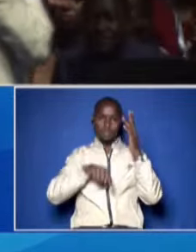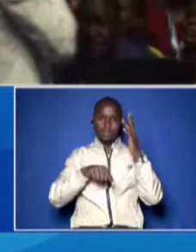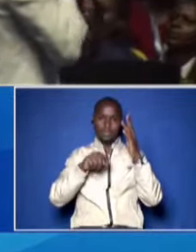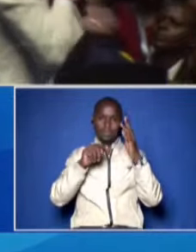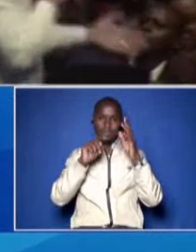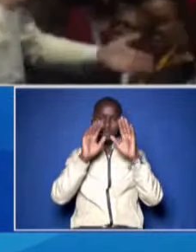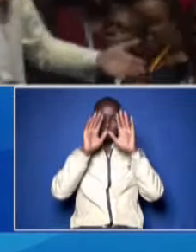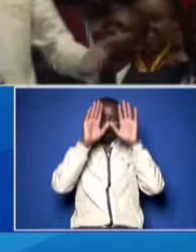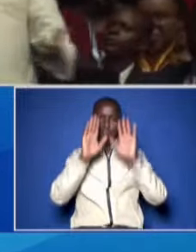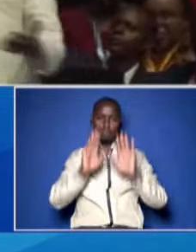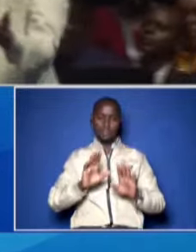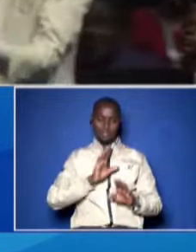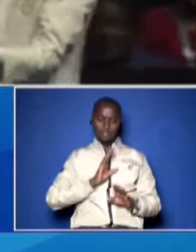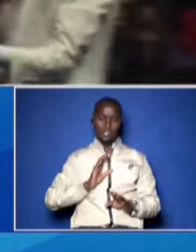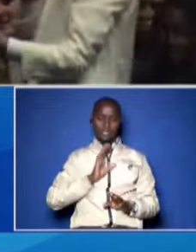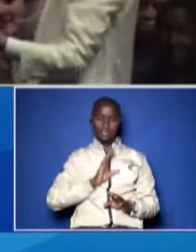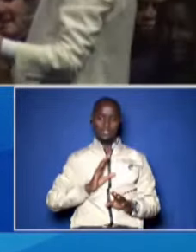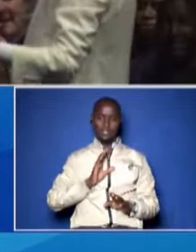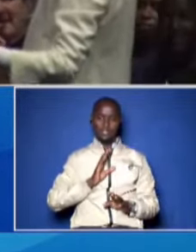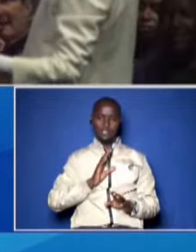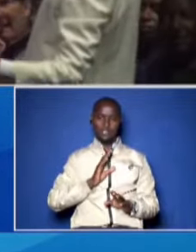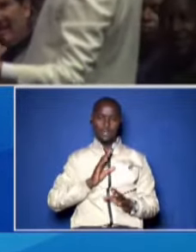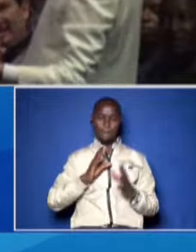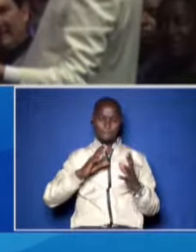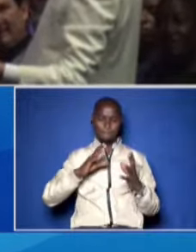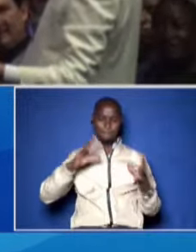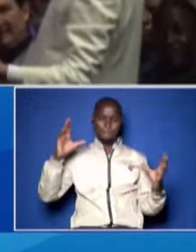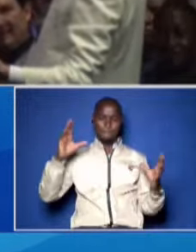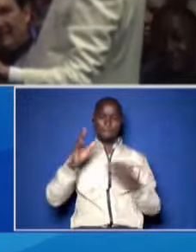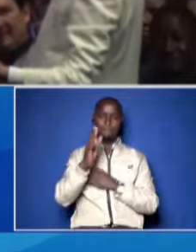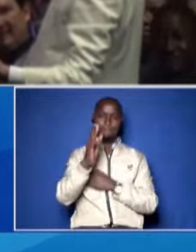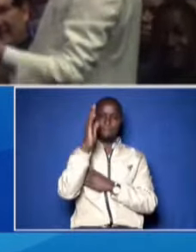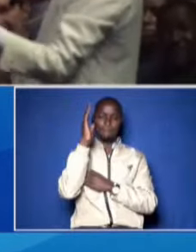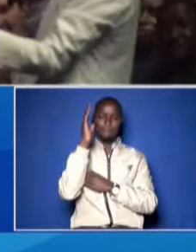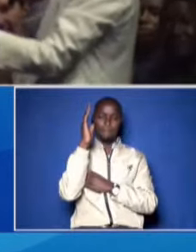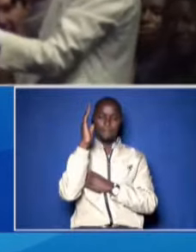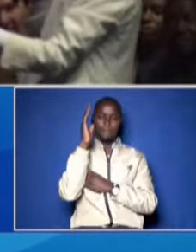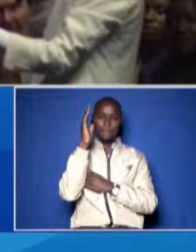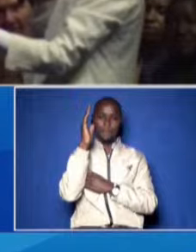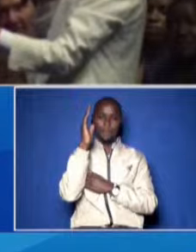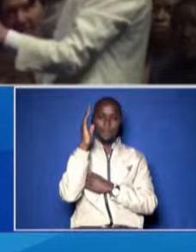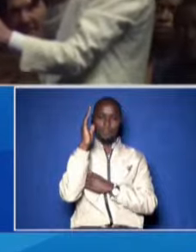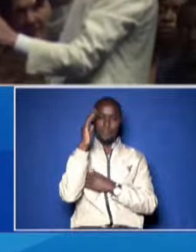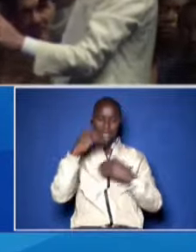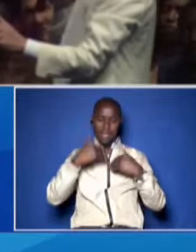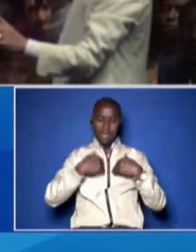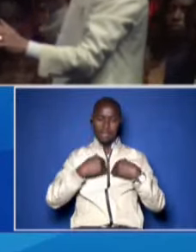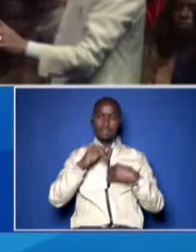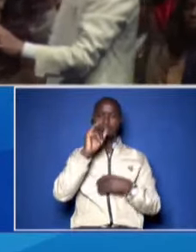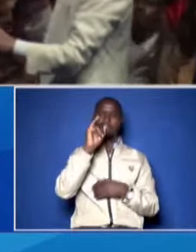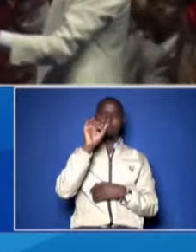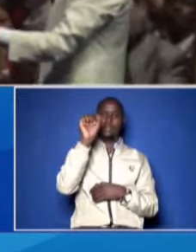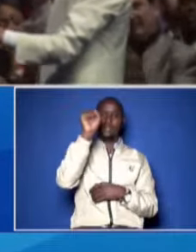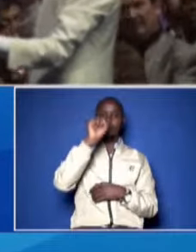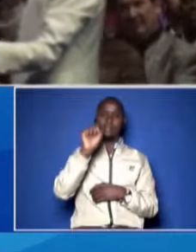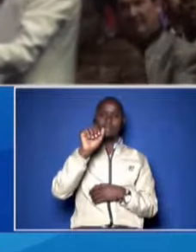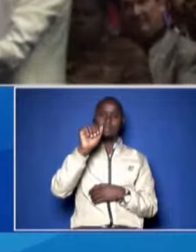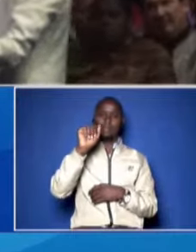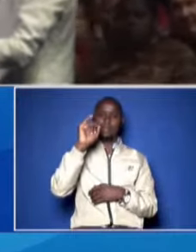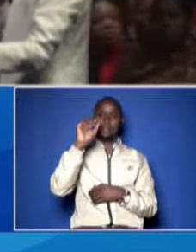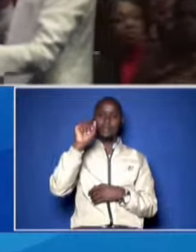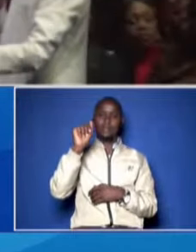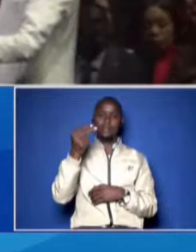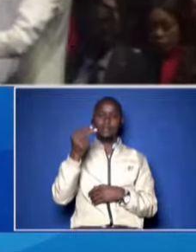wonderful counselor Mighty God here we have Isaiah